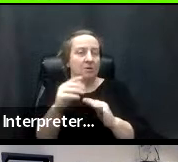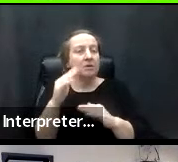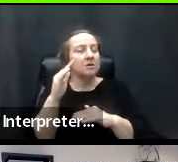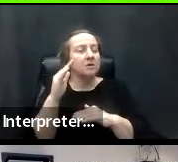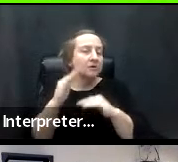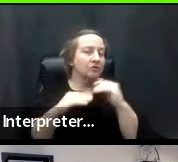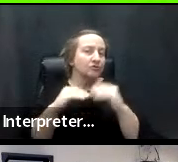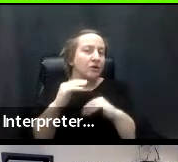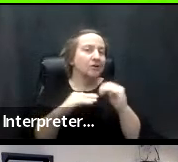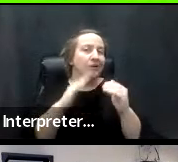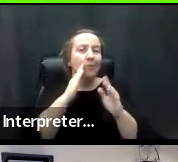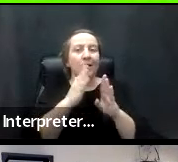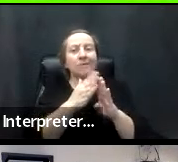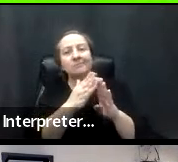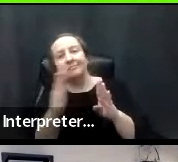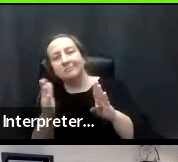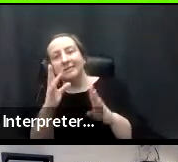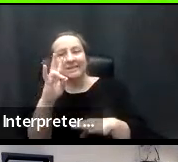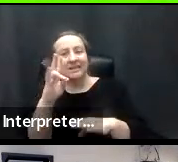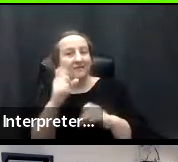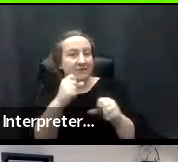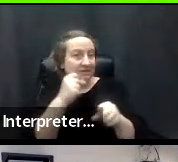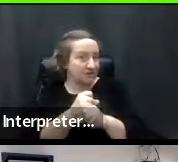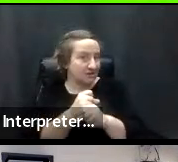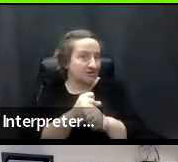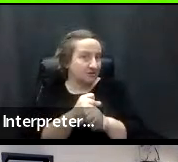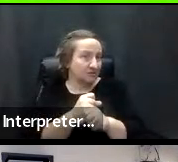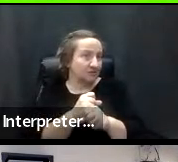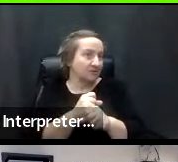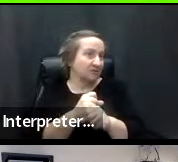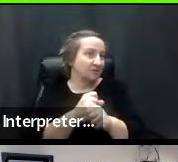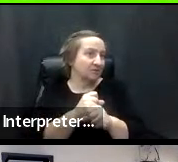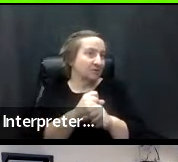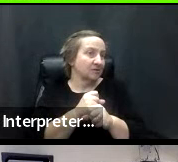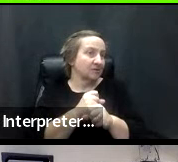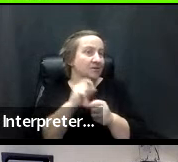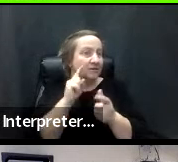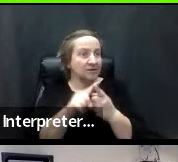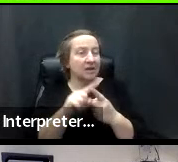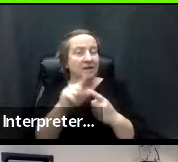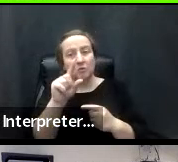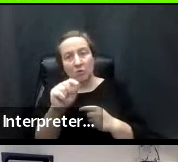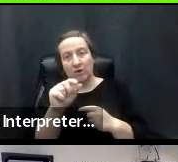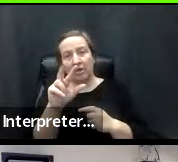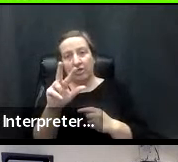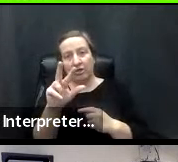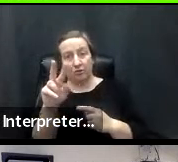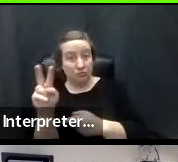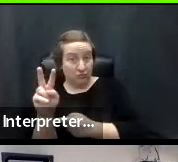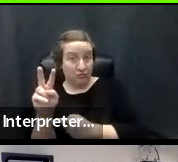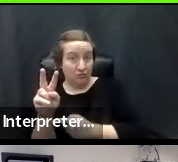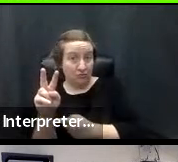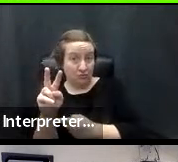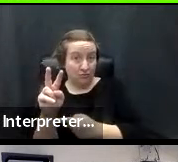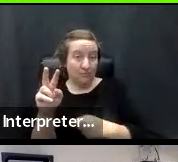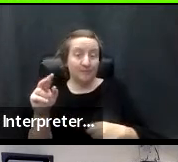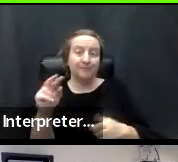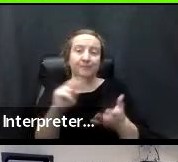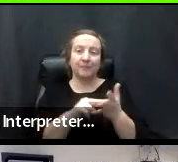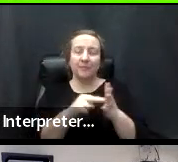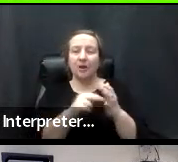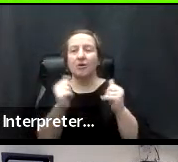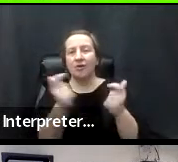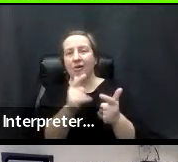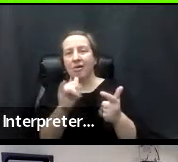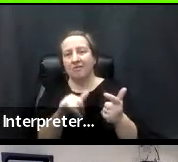of potentially 7 years out to 2032. So all of these things are taken